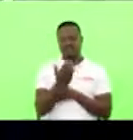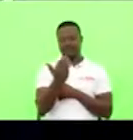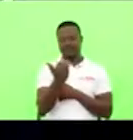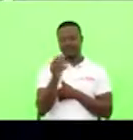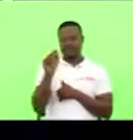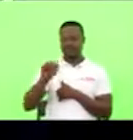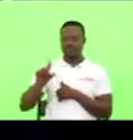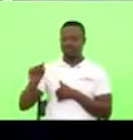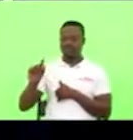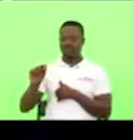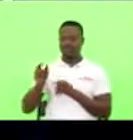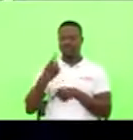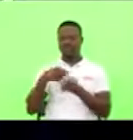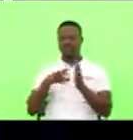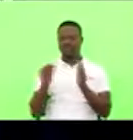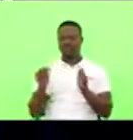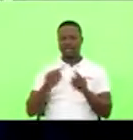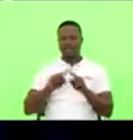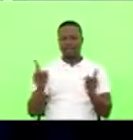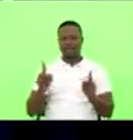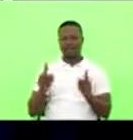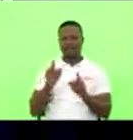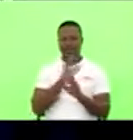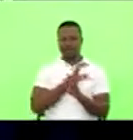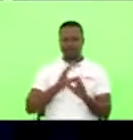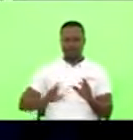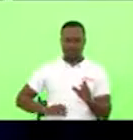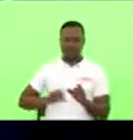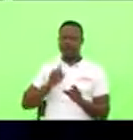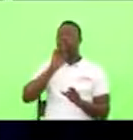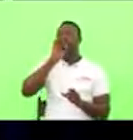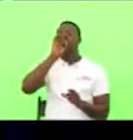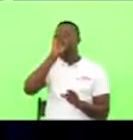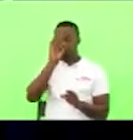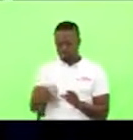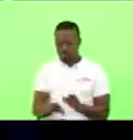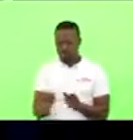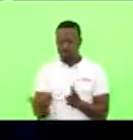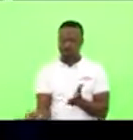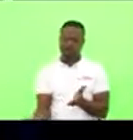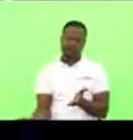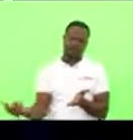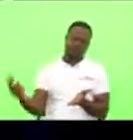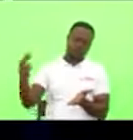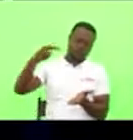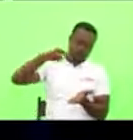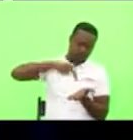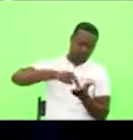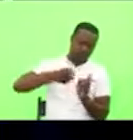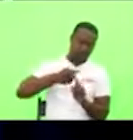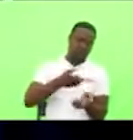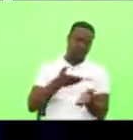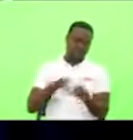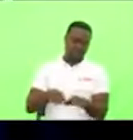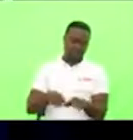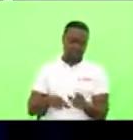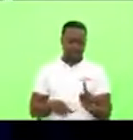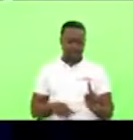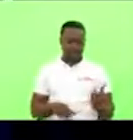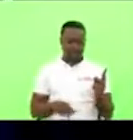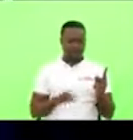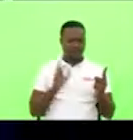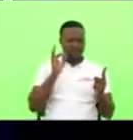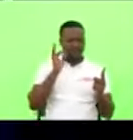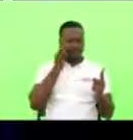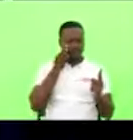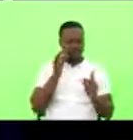Ready, go. But Christ has indeed been raised from the dead, the first fruit of